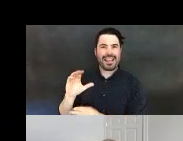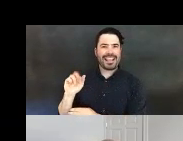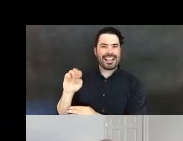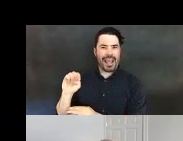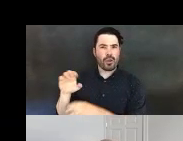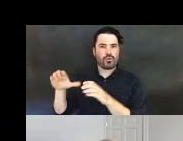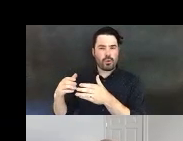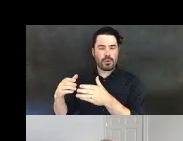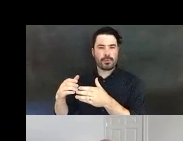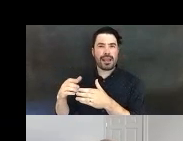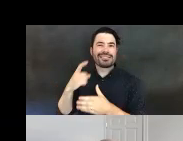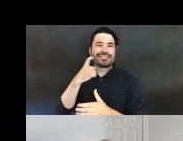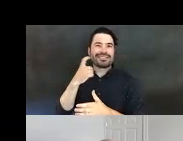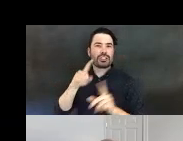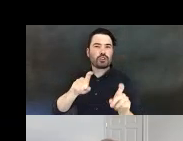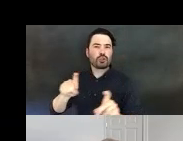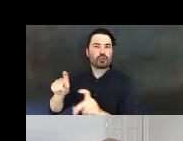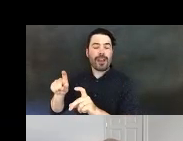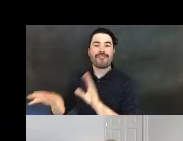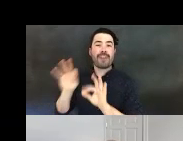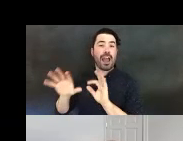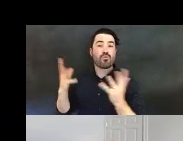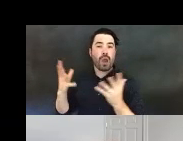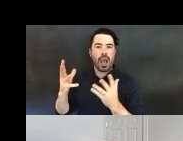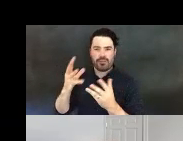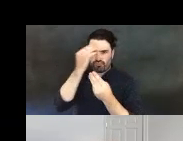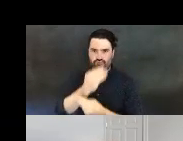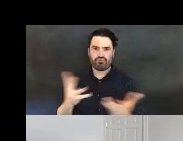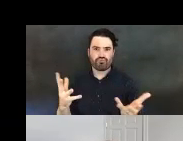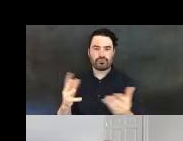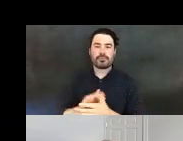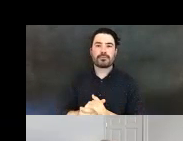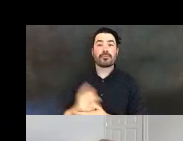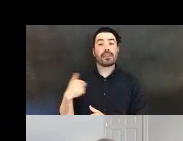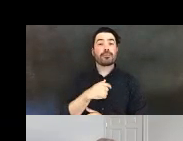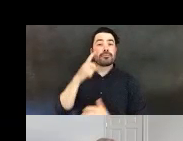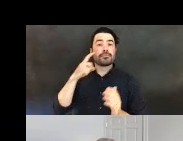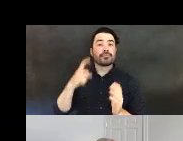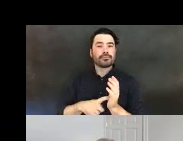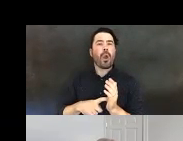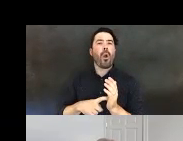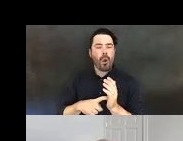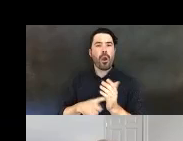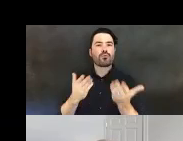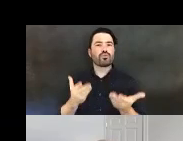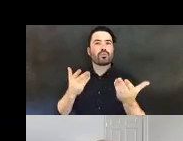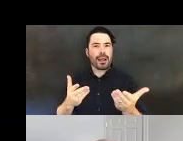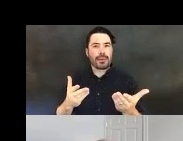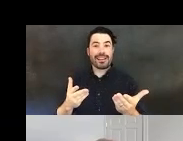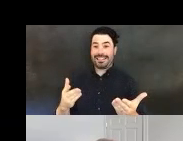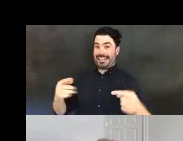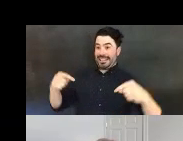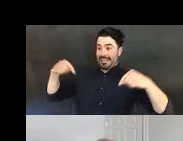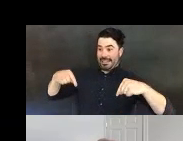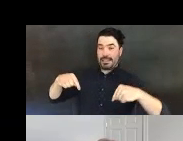family care needs. Ultimately, this task force will make recommendations on what interventions we, as